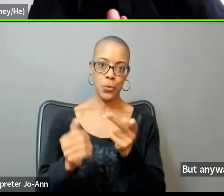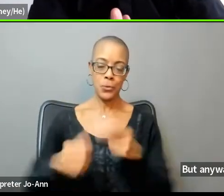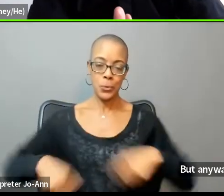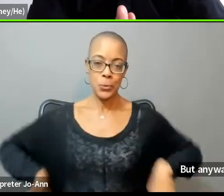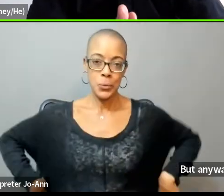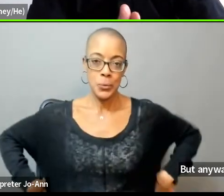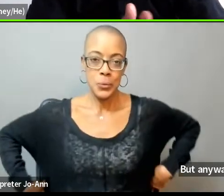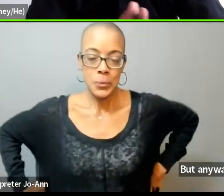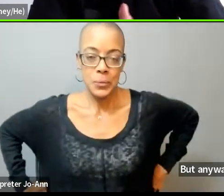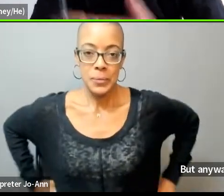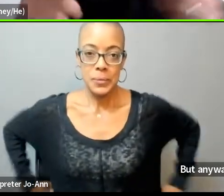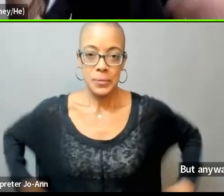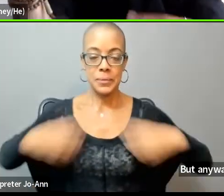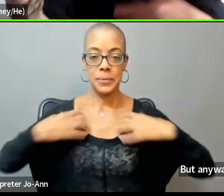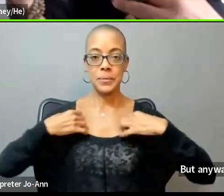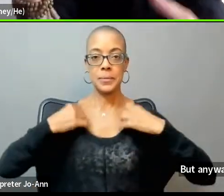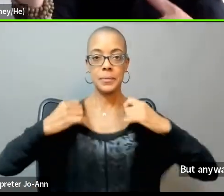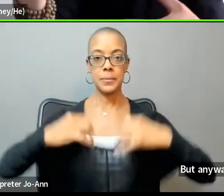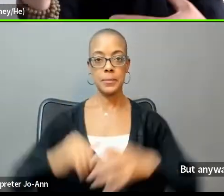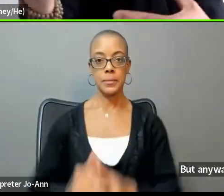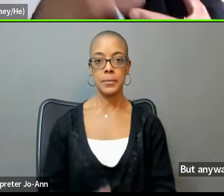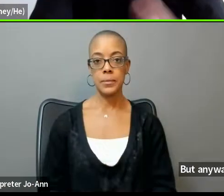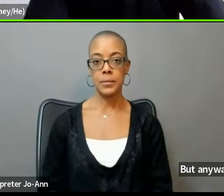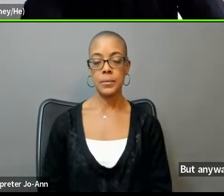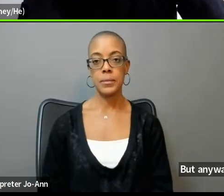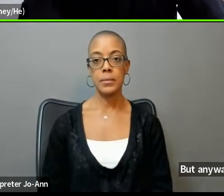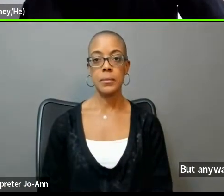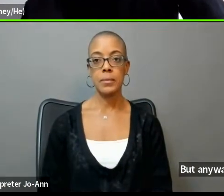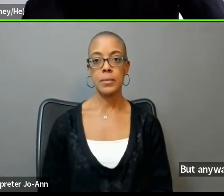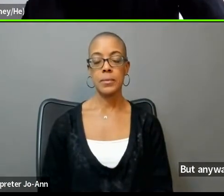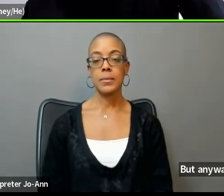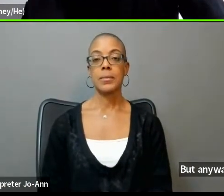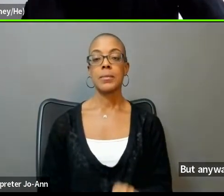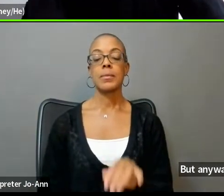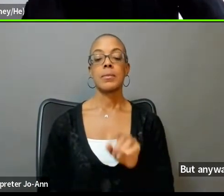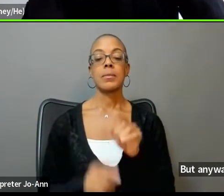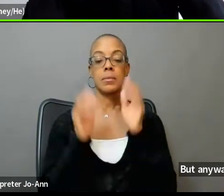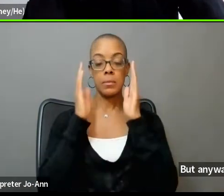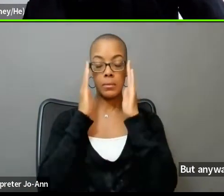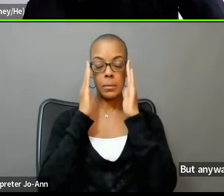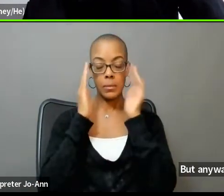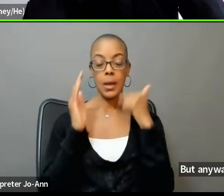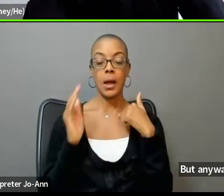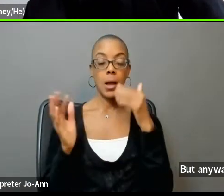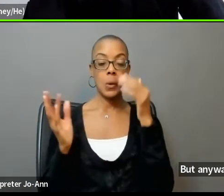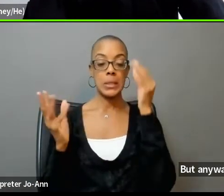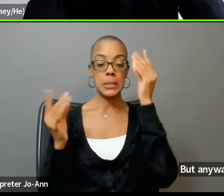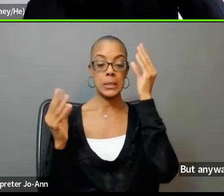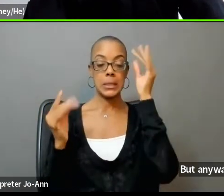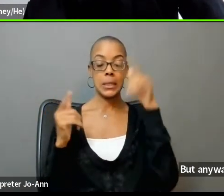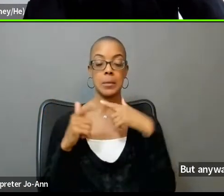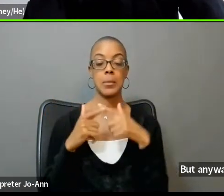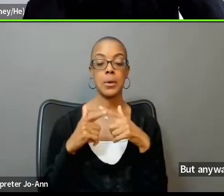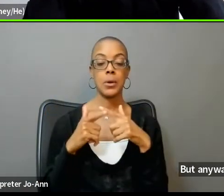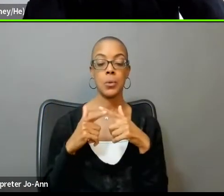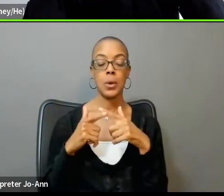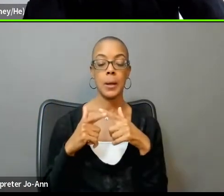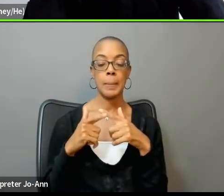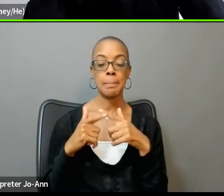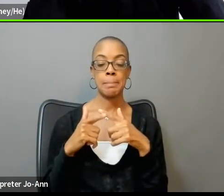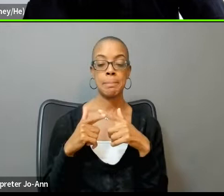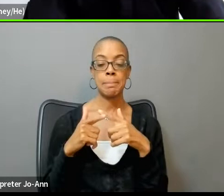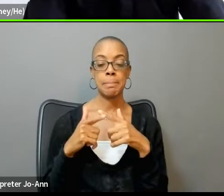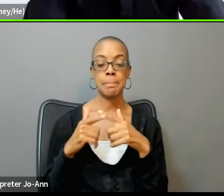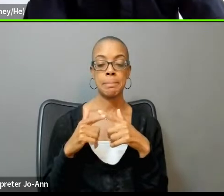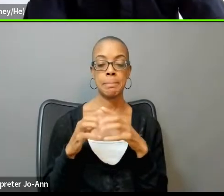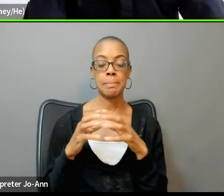Yes, and as you were talking, Jade, I was thinking about how actually,